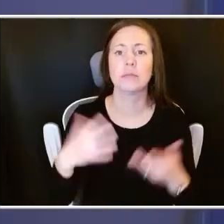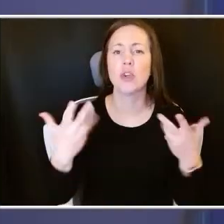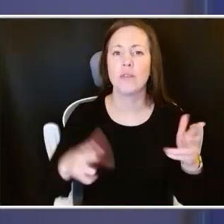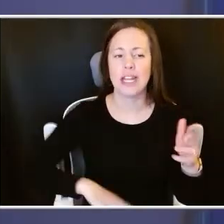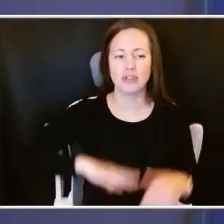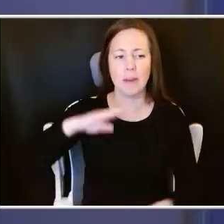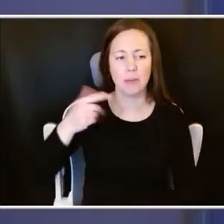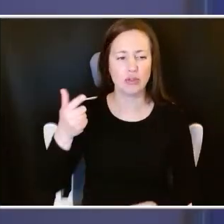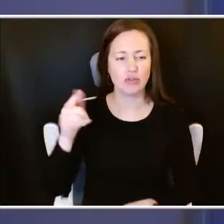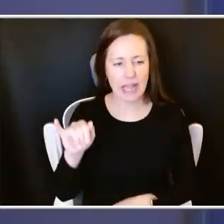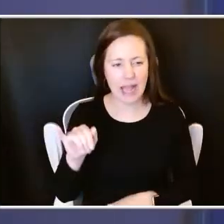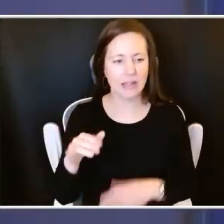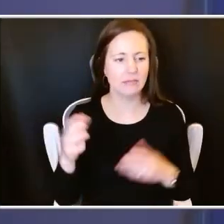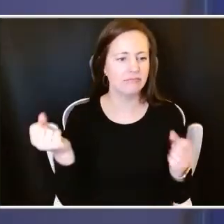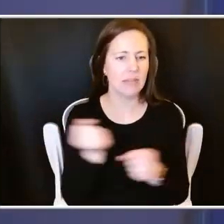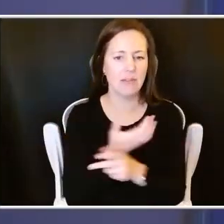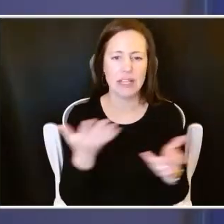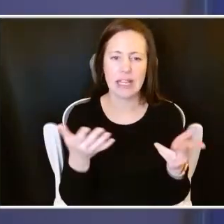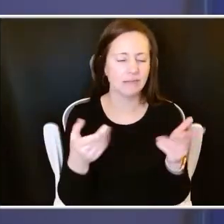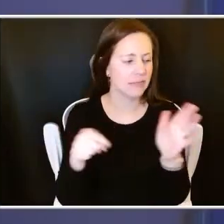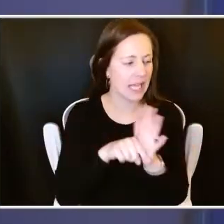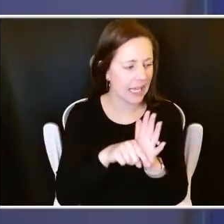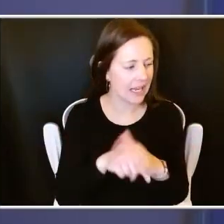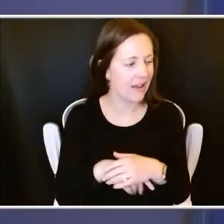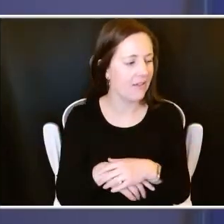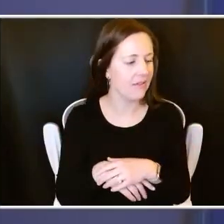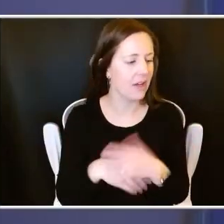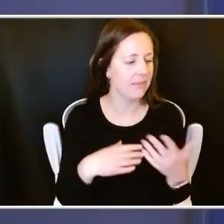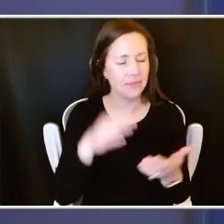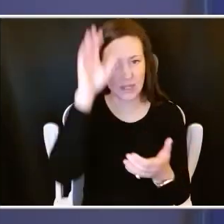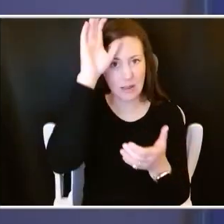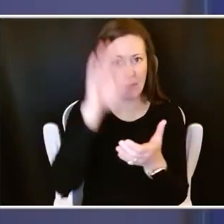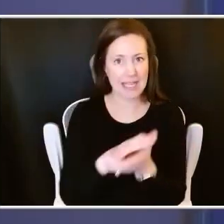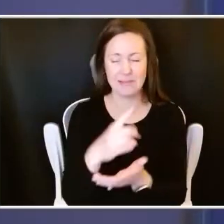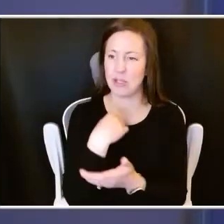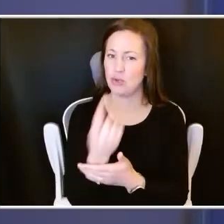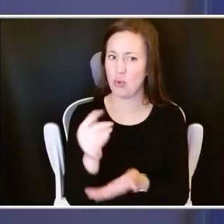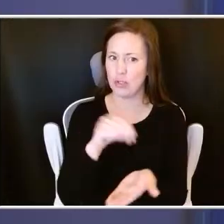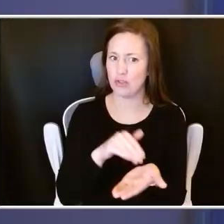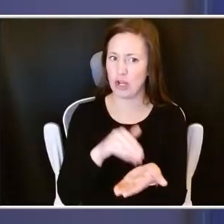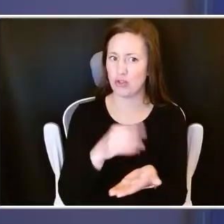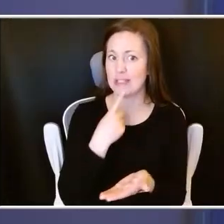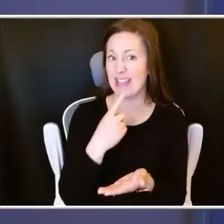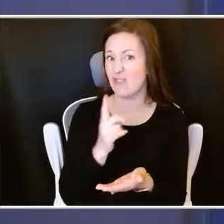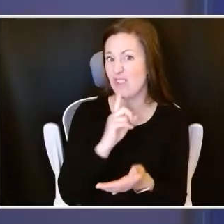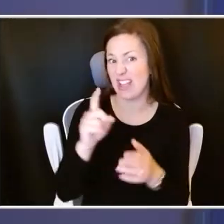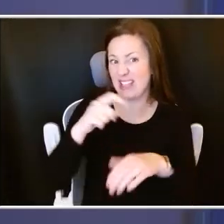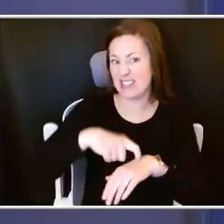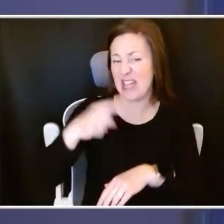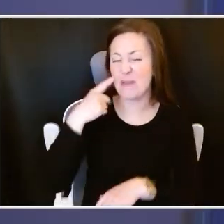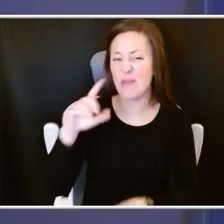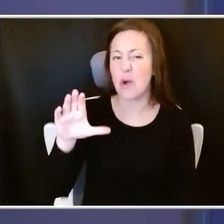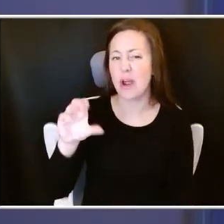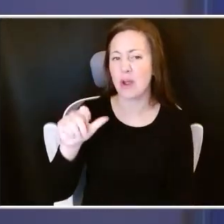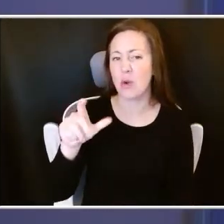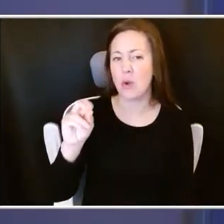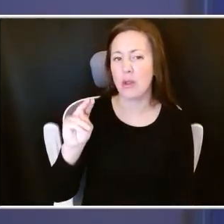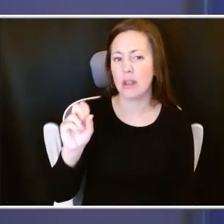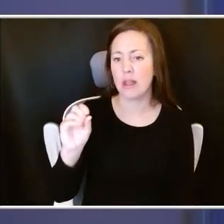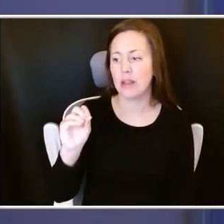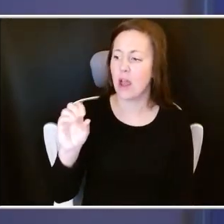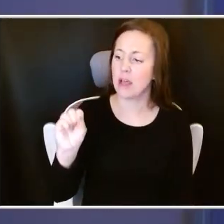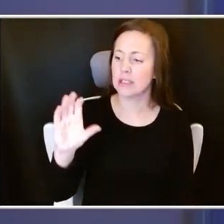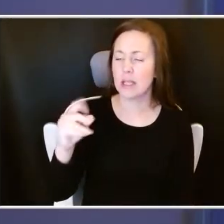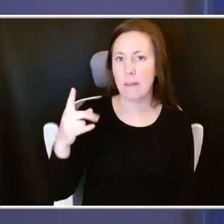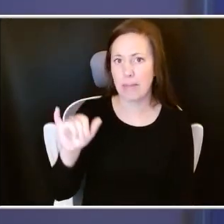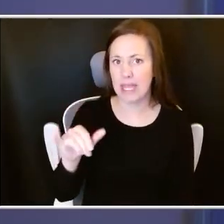came back negative. Randy had mentioned to one of the doctors that it was time for my colonoscopy, but you know, he thought maybe they'd do them both at the same time. Anyway, long